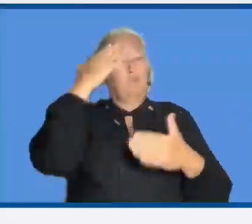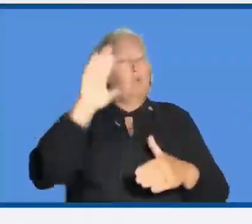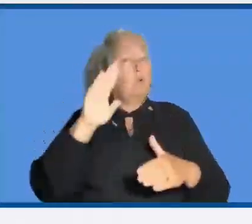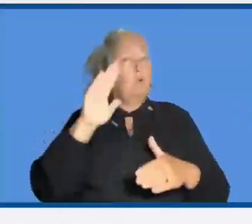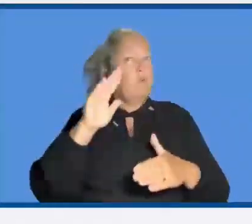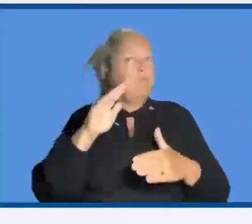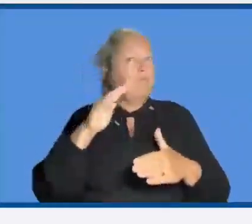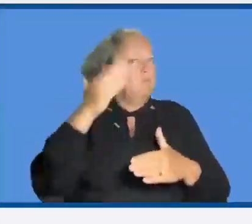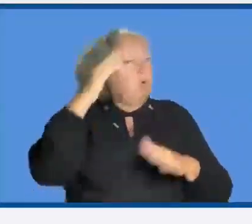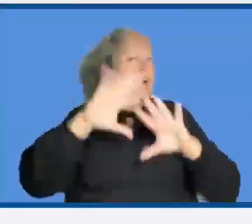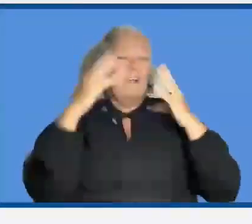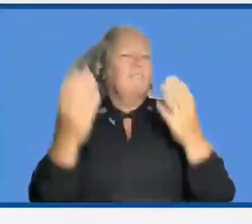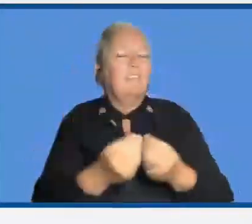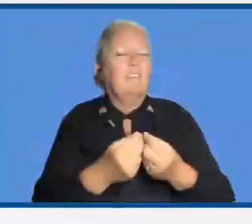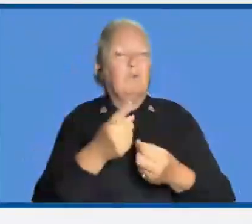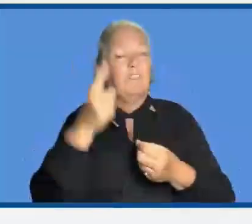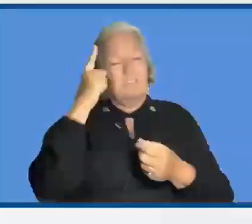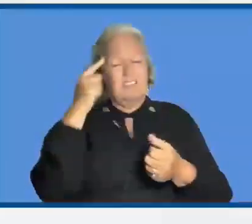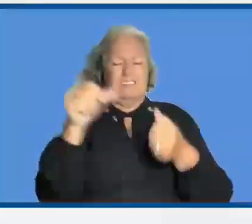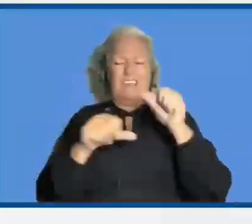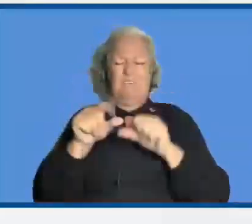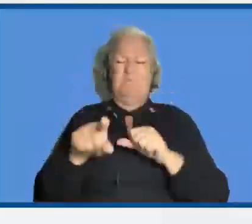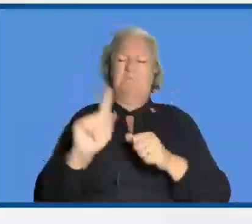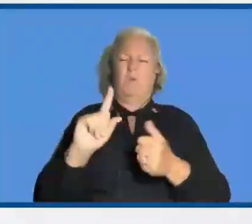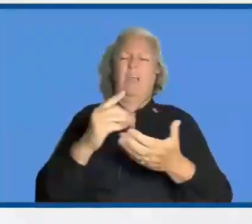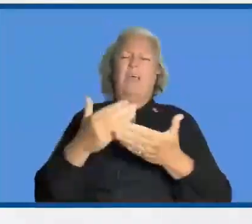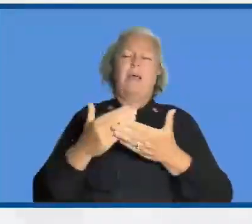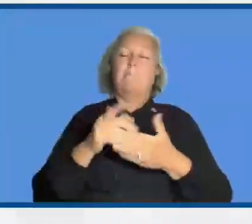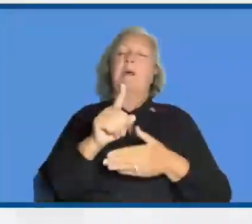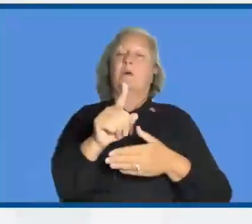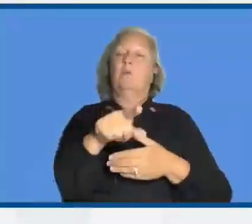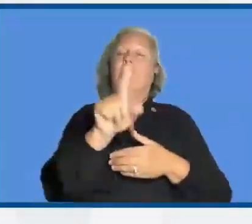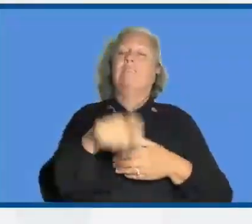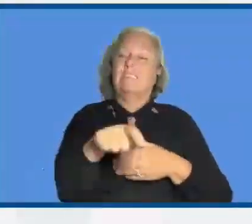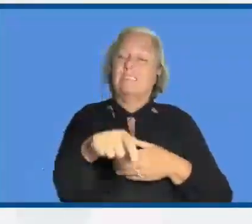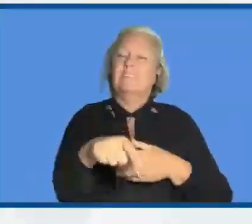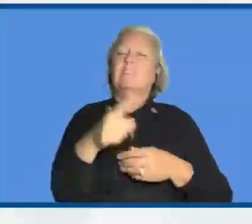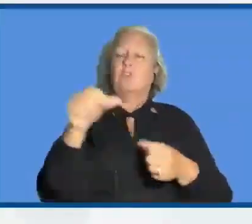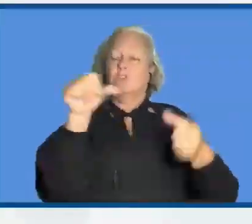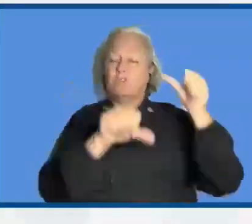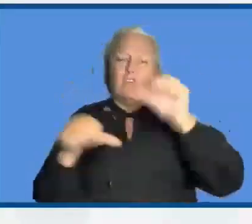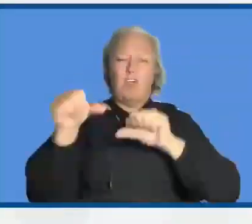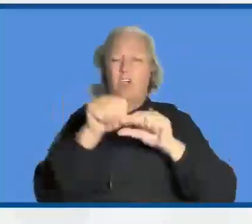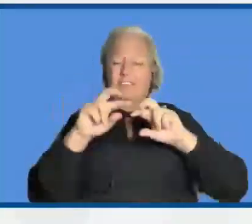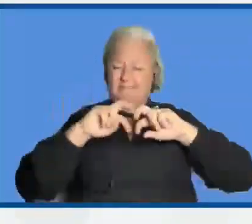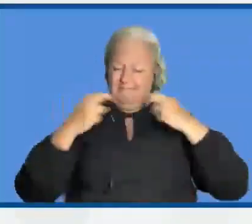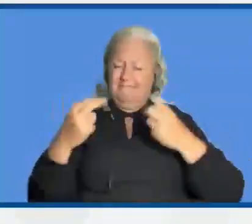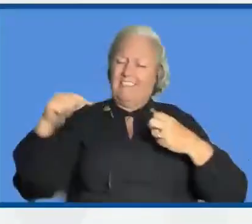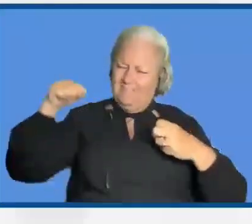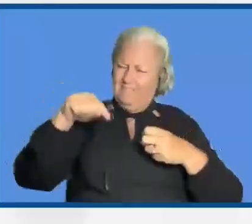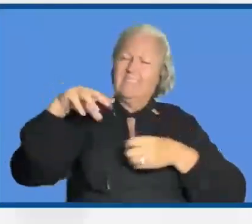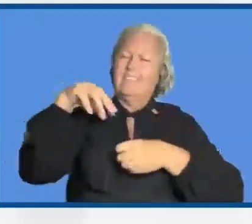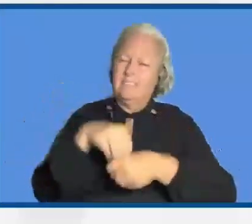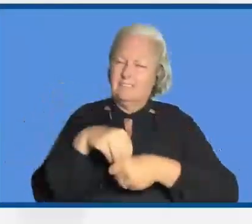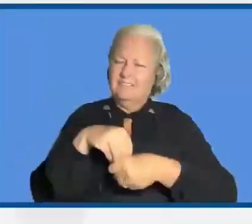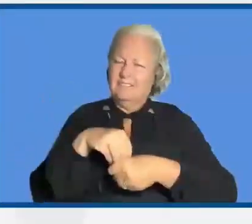science is going to help you, you need to have scientists around the table from the get-go. That's my first point. The second point is